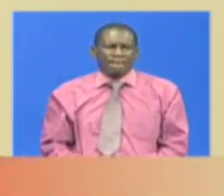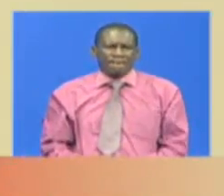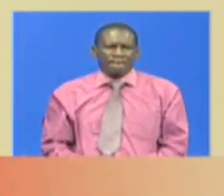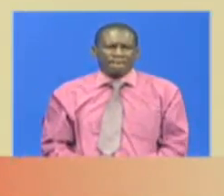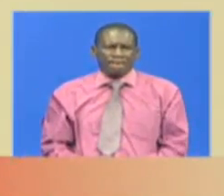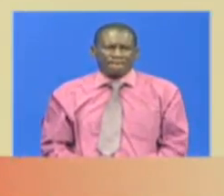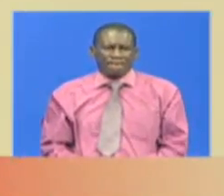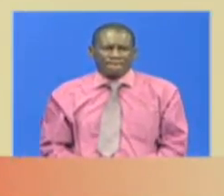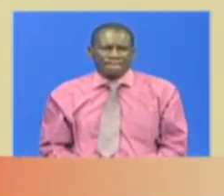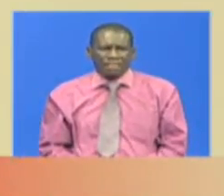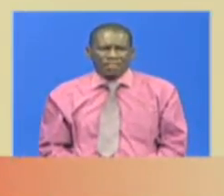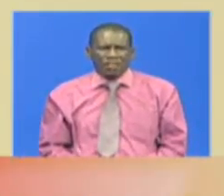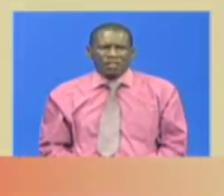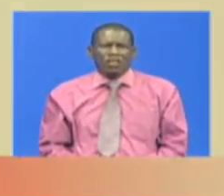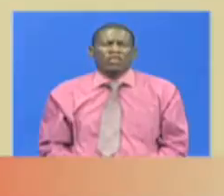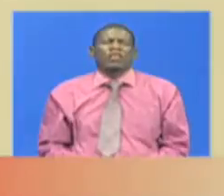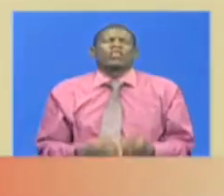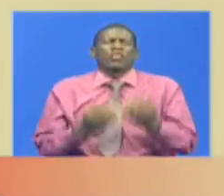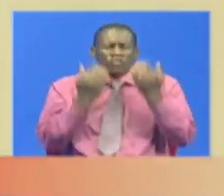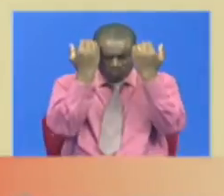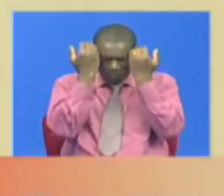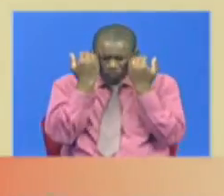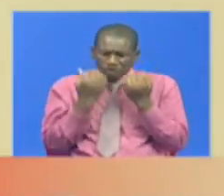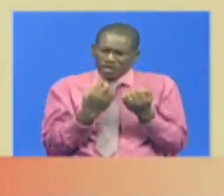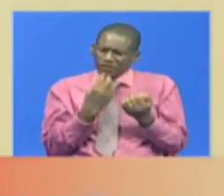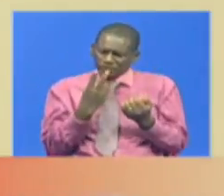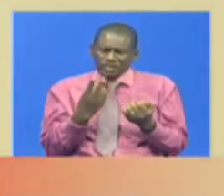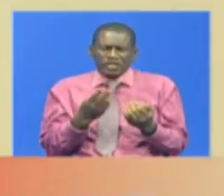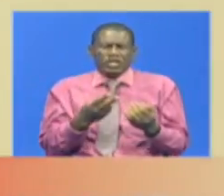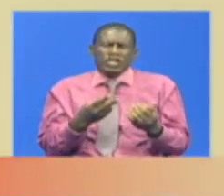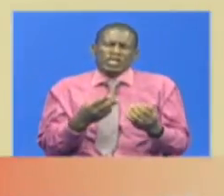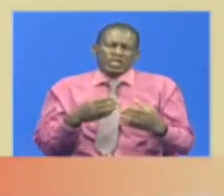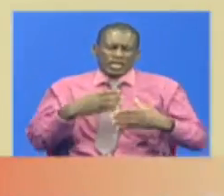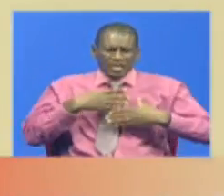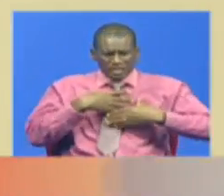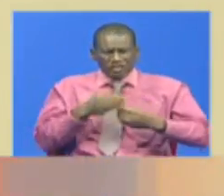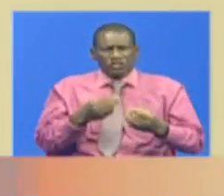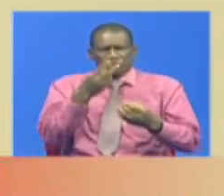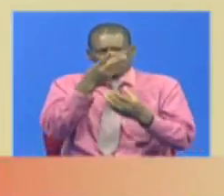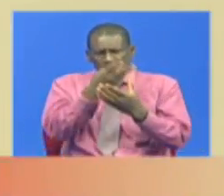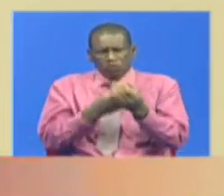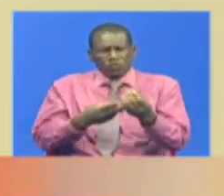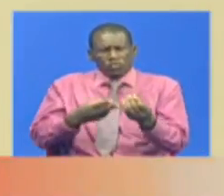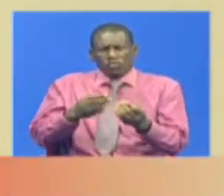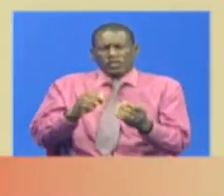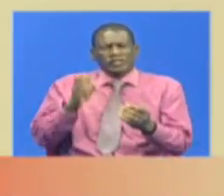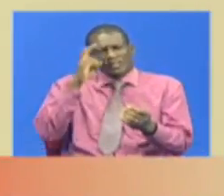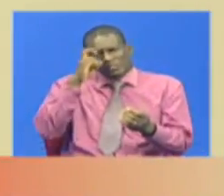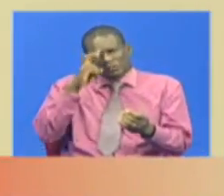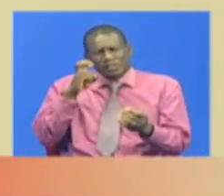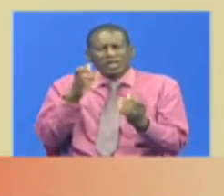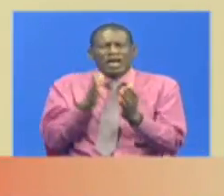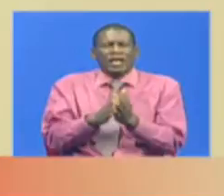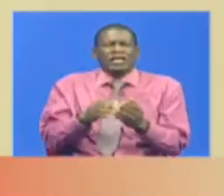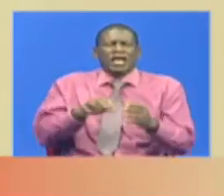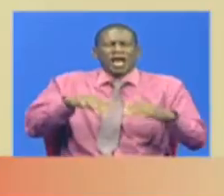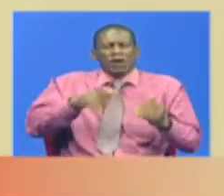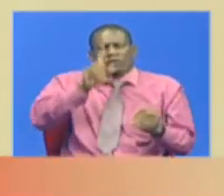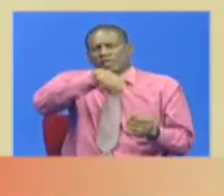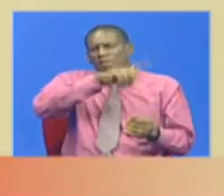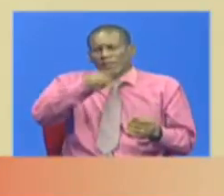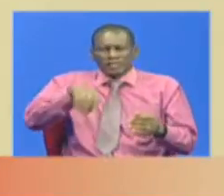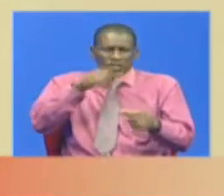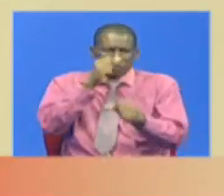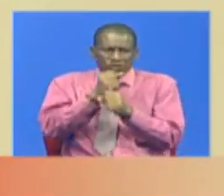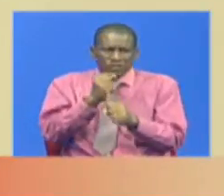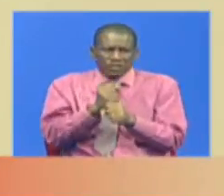The court has taken into account the ages of both accused person and the circumstances under which the offence was committed.